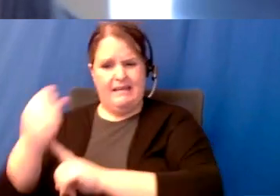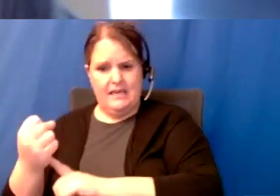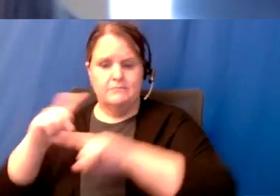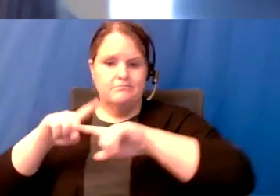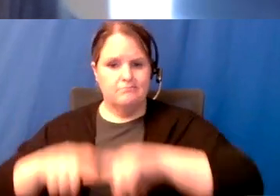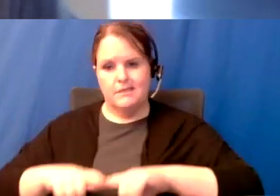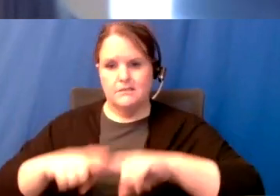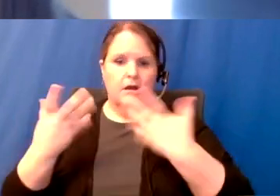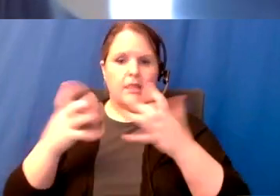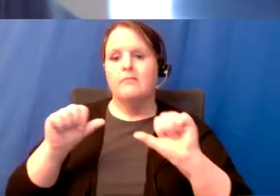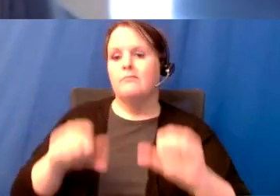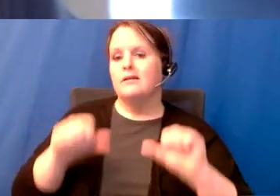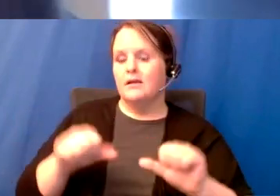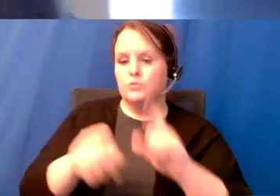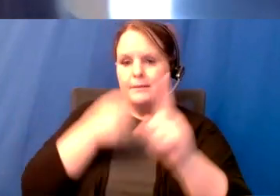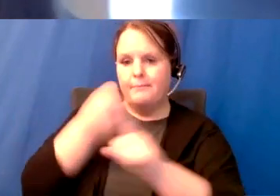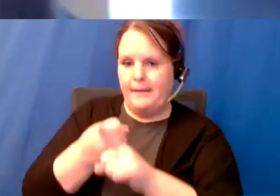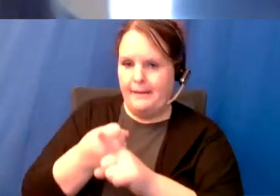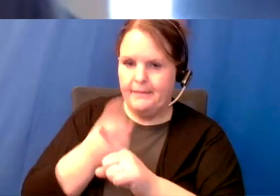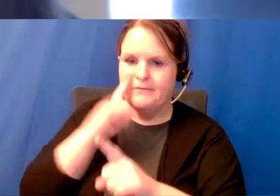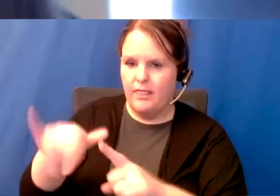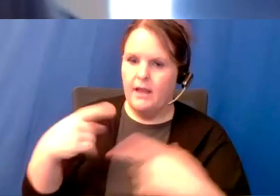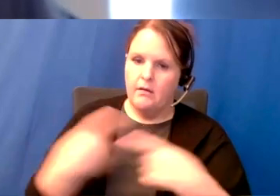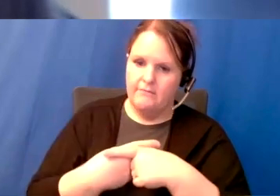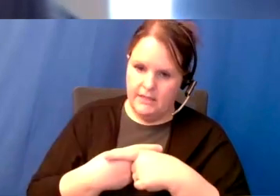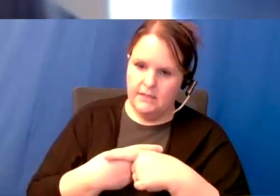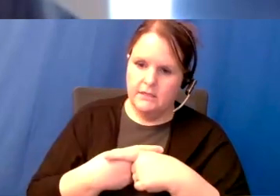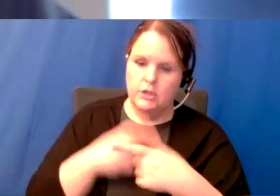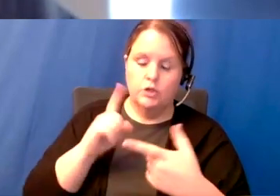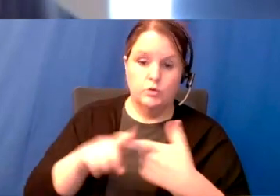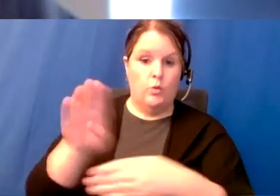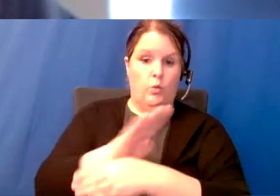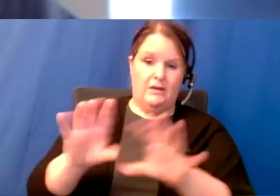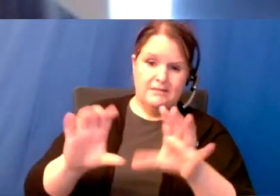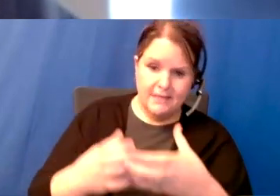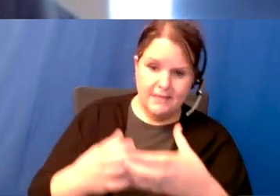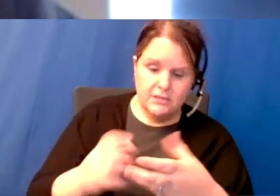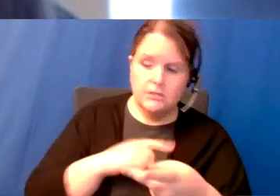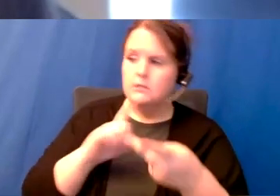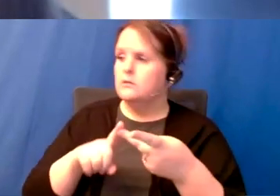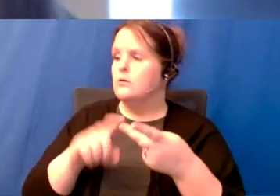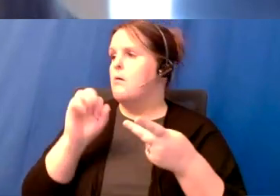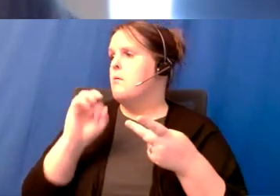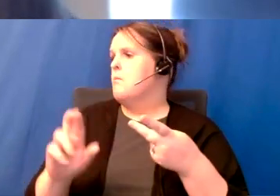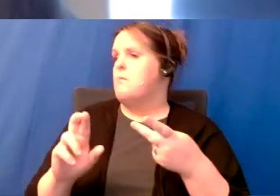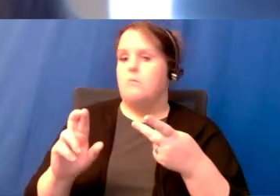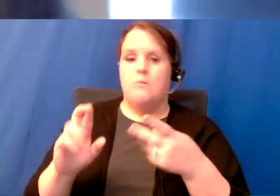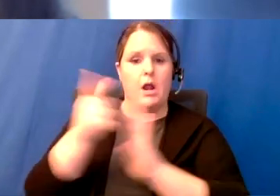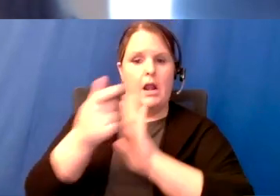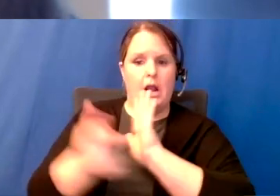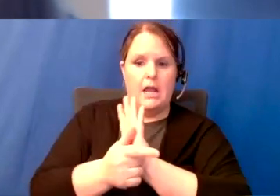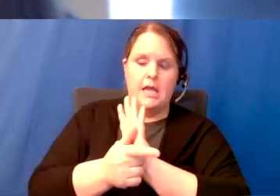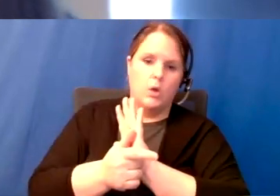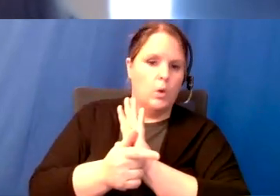on the potential impact of that conflict on the organization or on its, legal